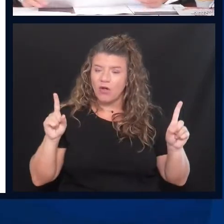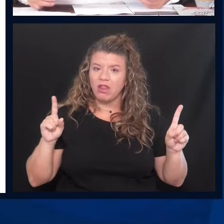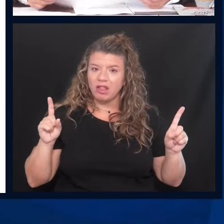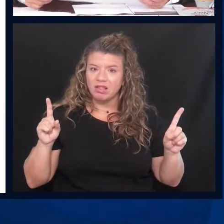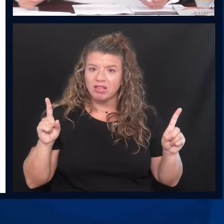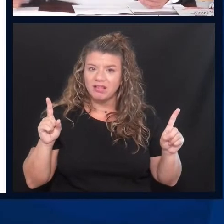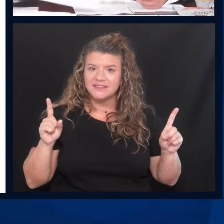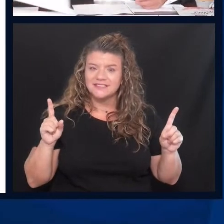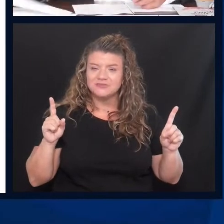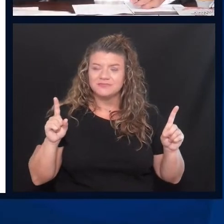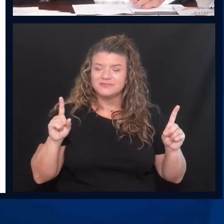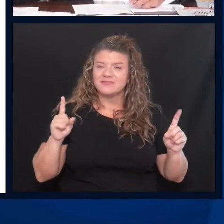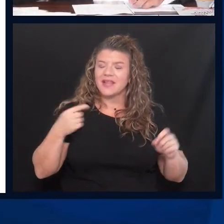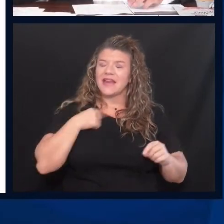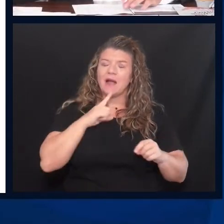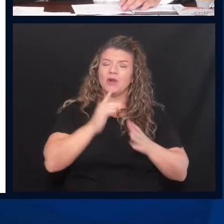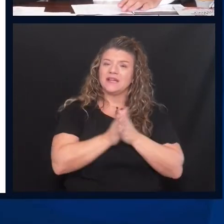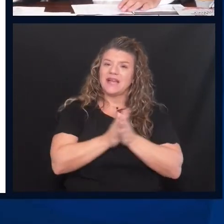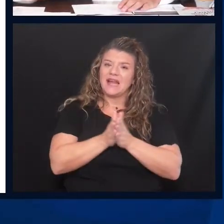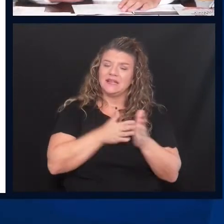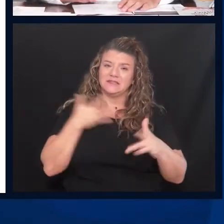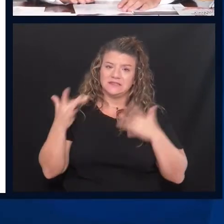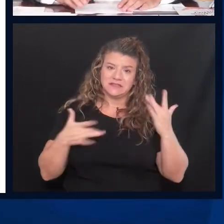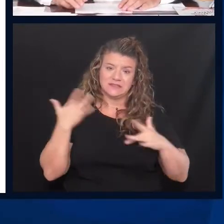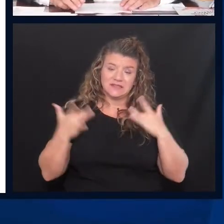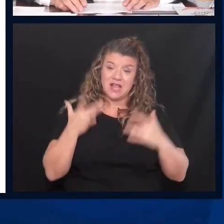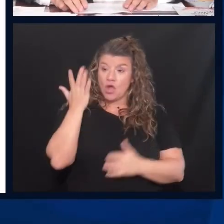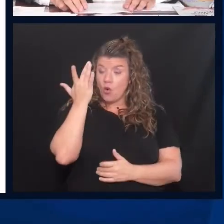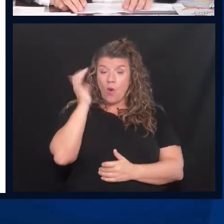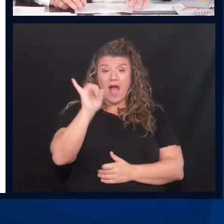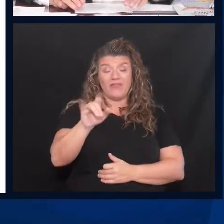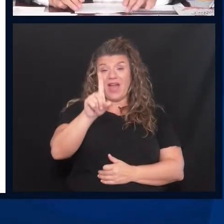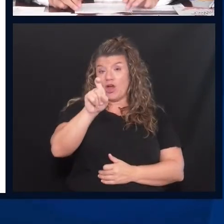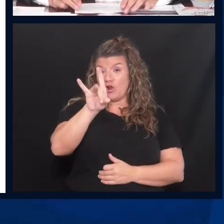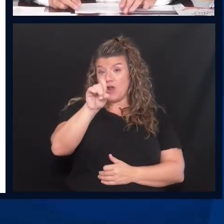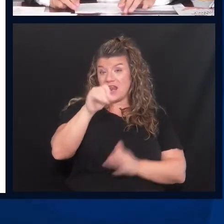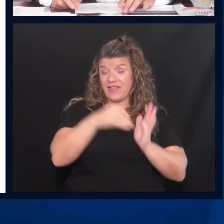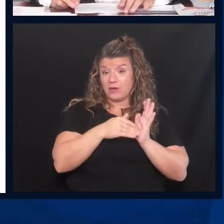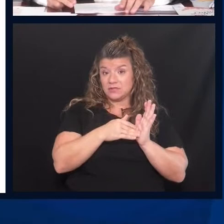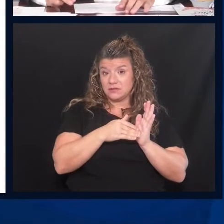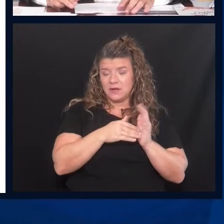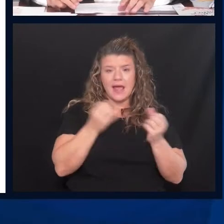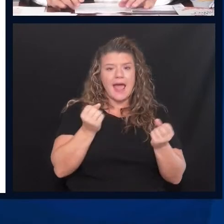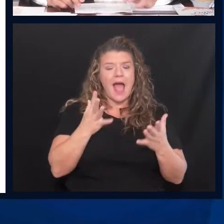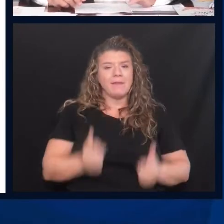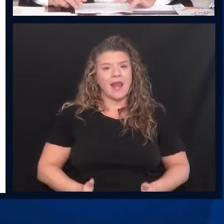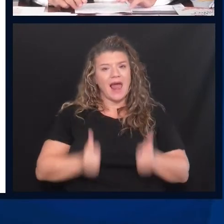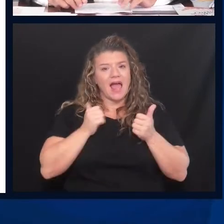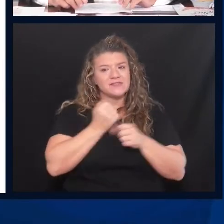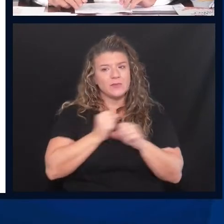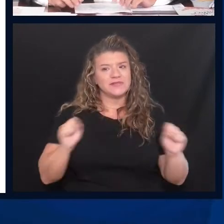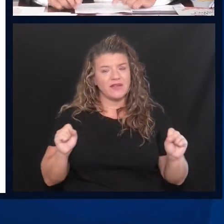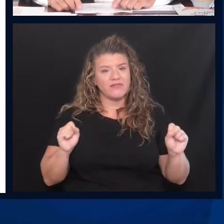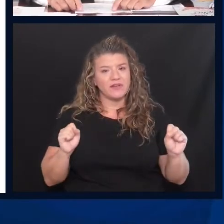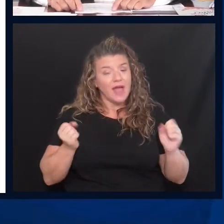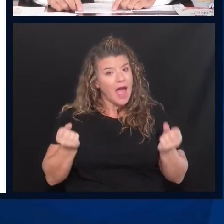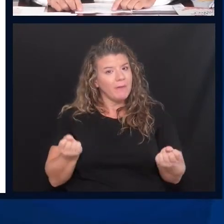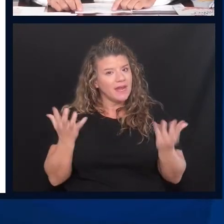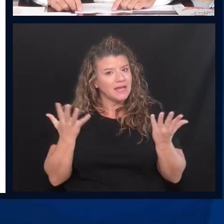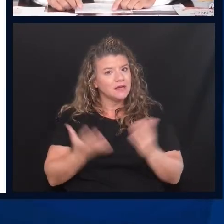And I'm tickled to death because of those 180,000, how many lives have we saved? How